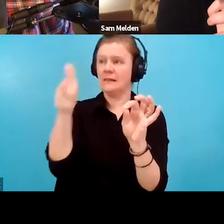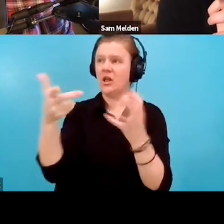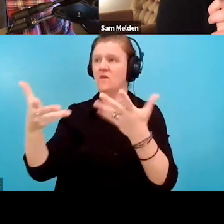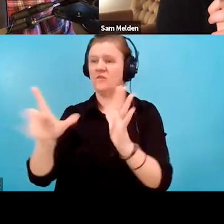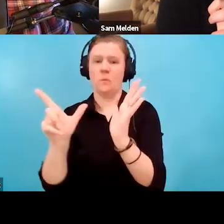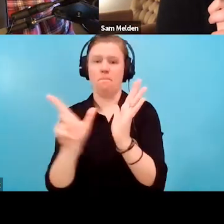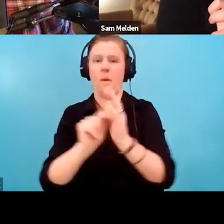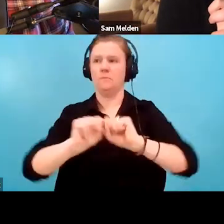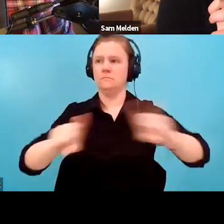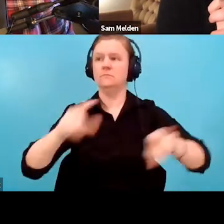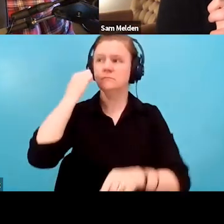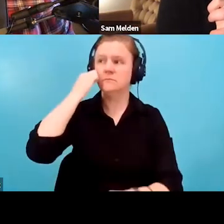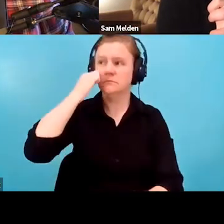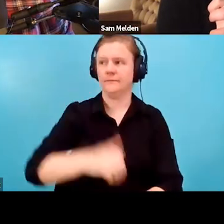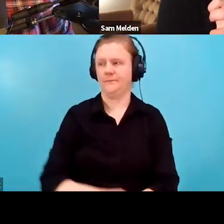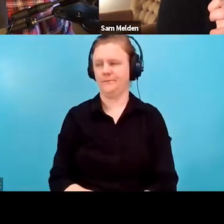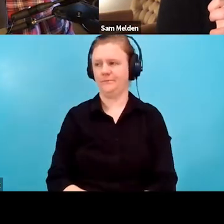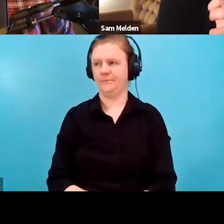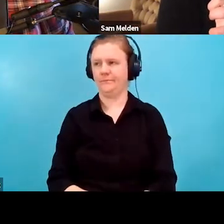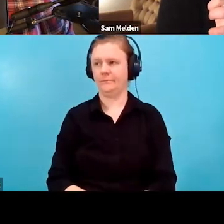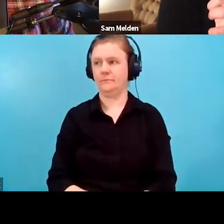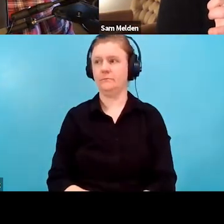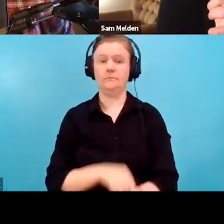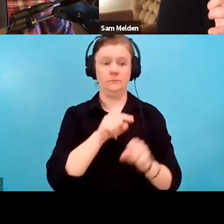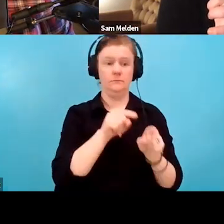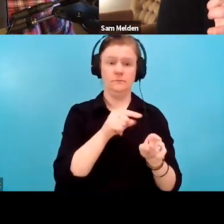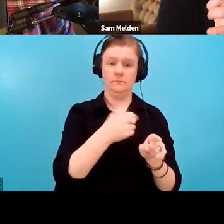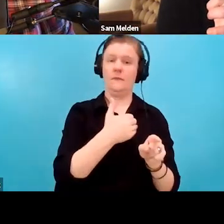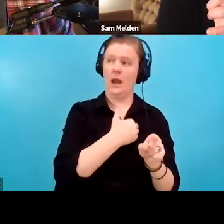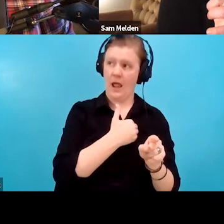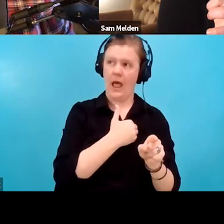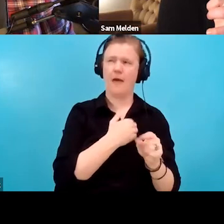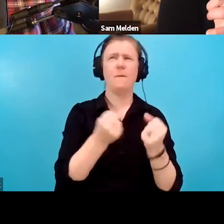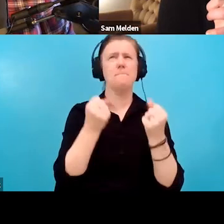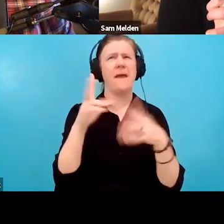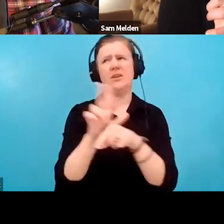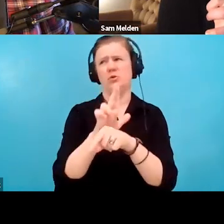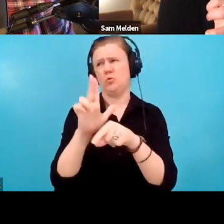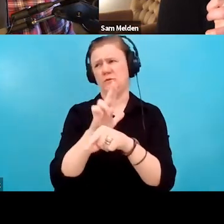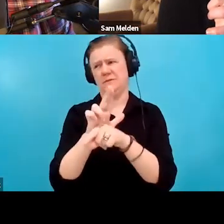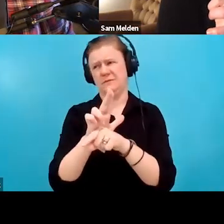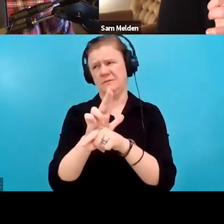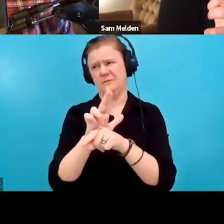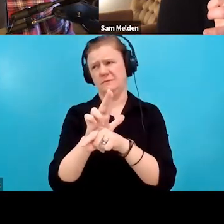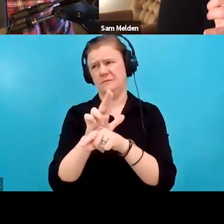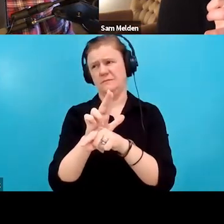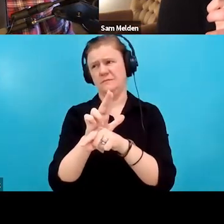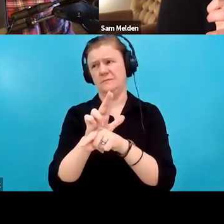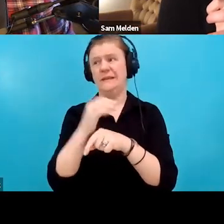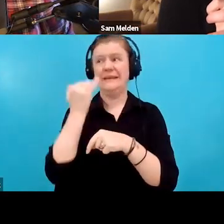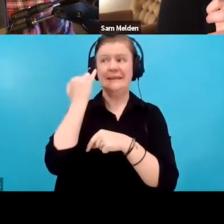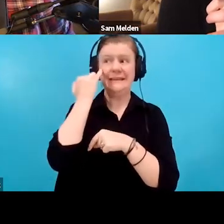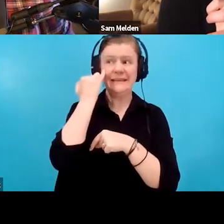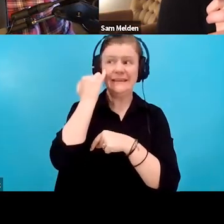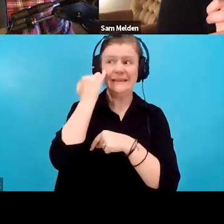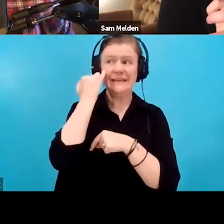day. So we had a transcript. Now, the transcript has many uses, right? Like one thing is if you cannot listen